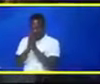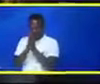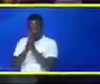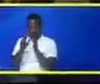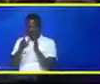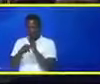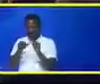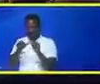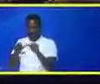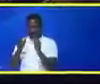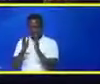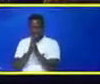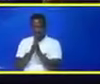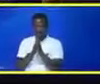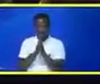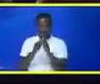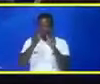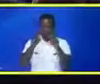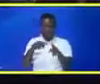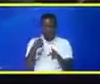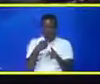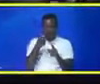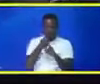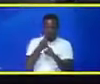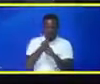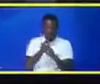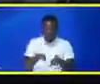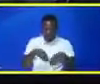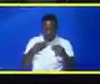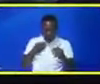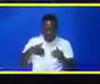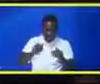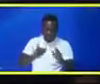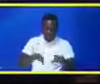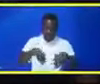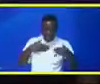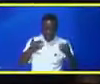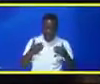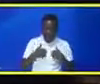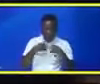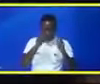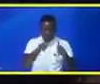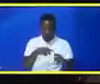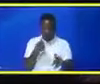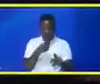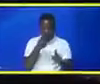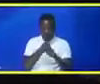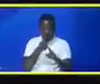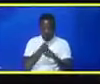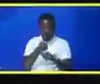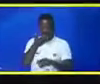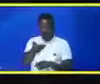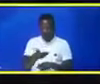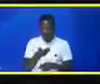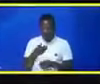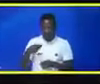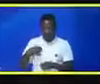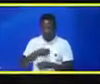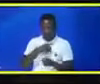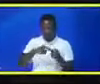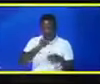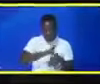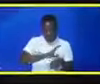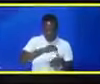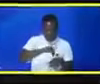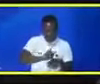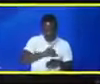still prays, for the one person who gave and still gives, for the one person who invited members to church